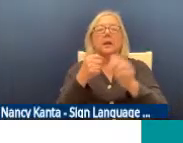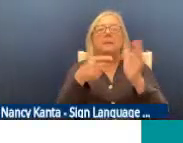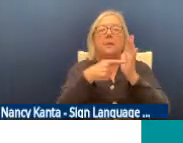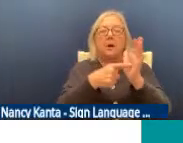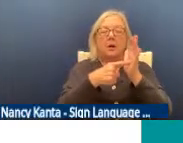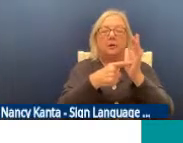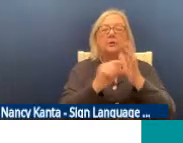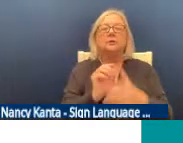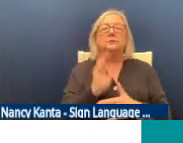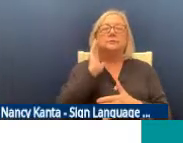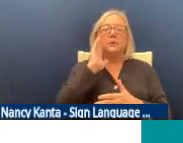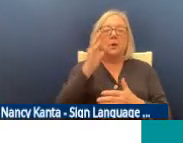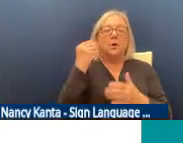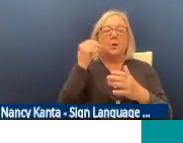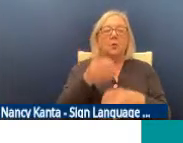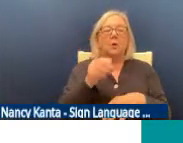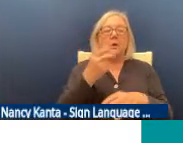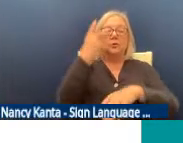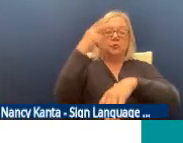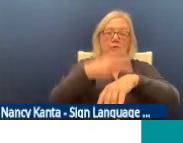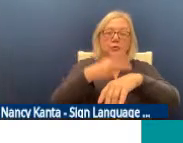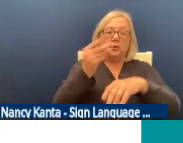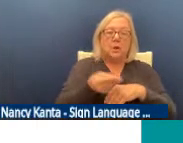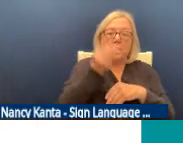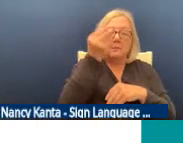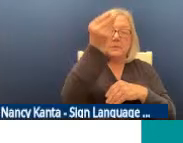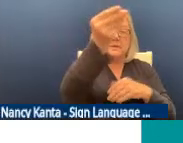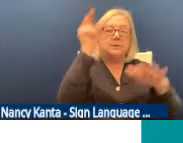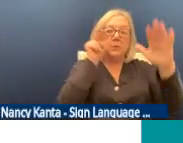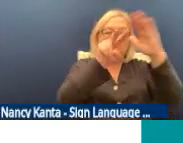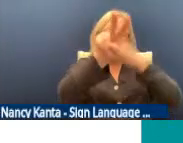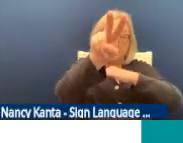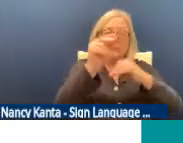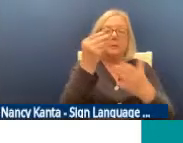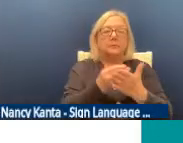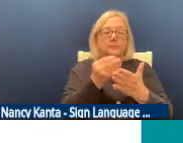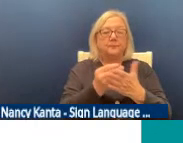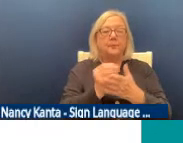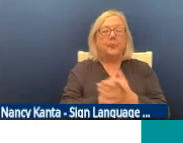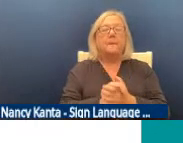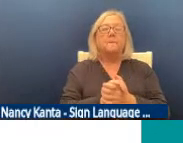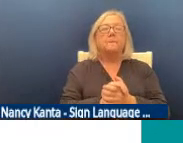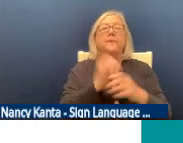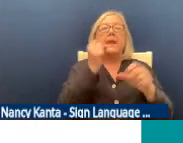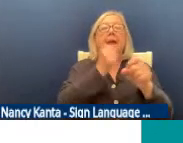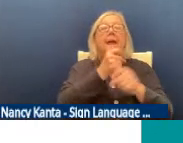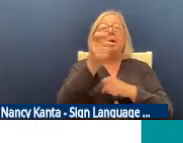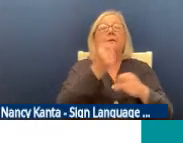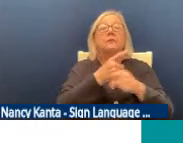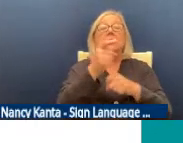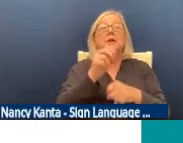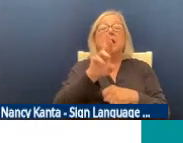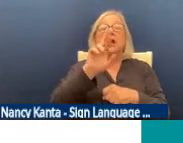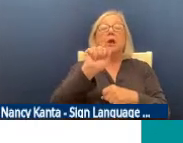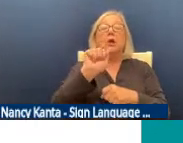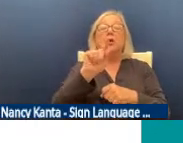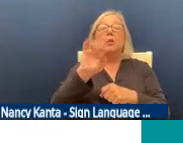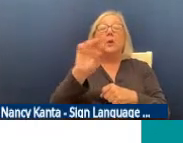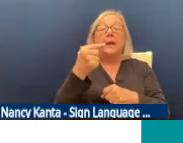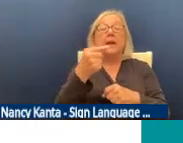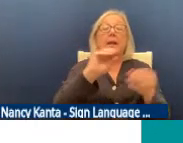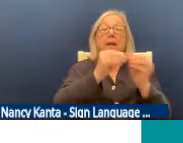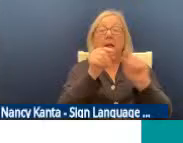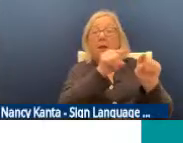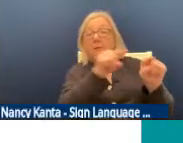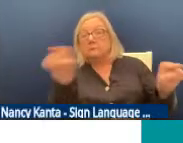project. And so each year, those ratings will get updated and presumably will